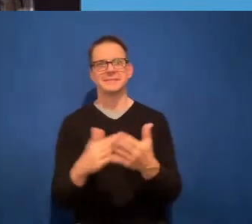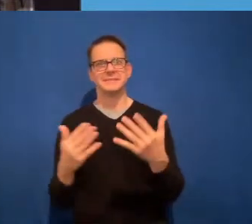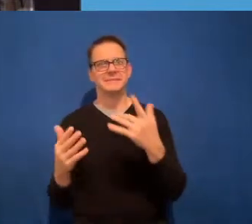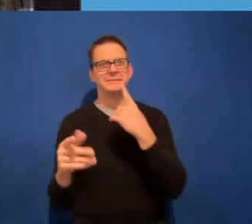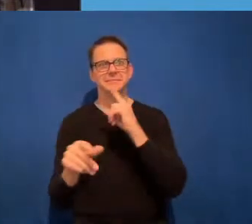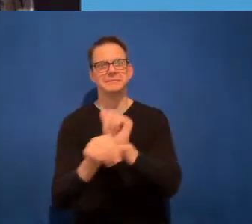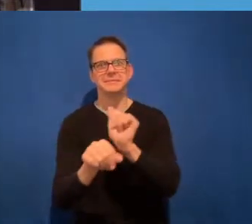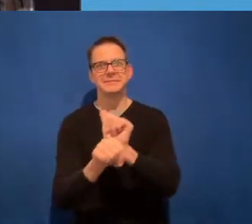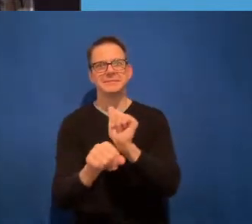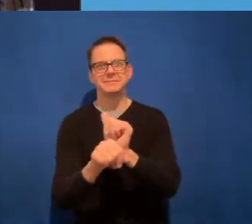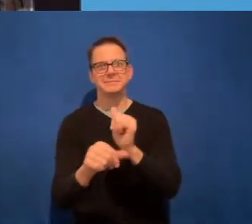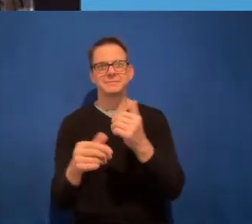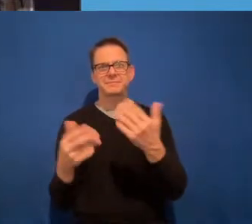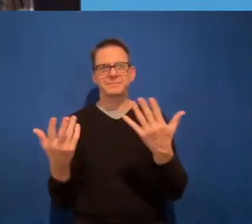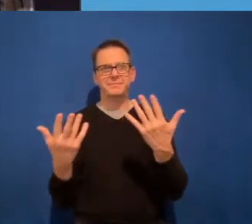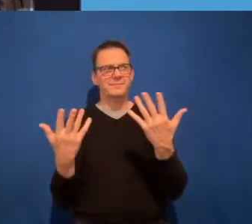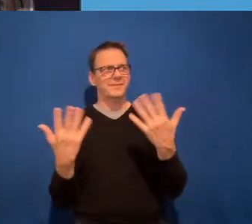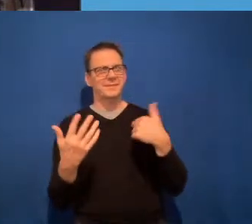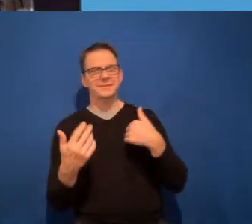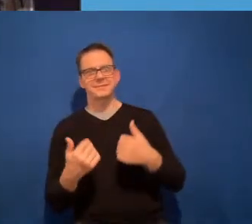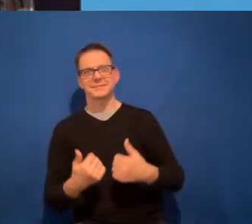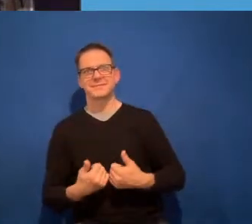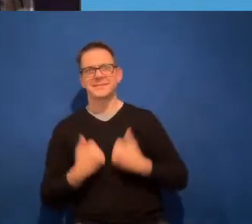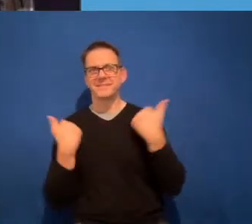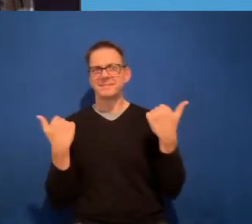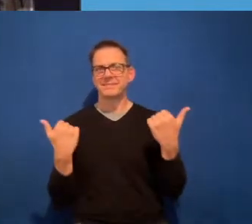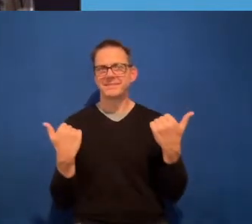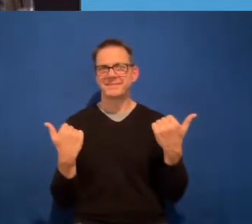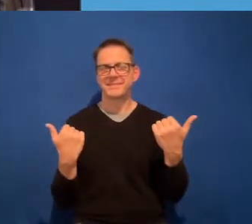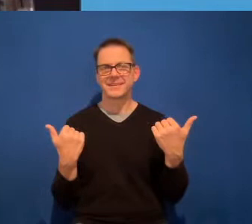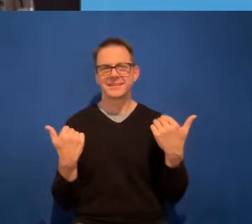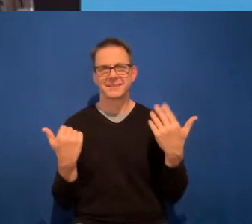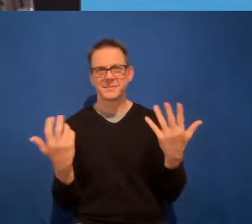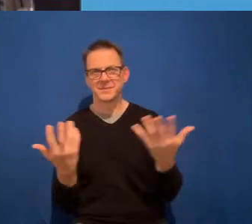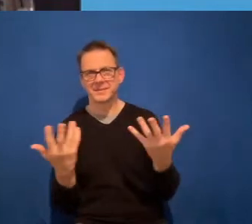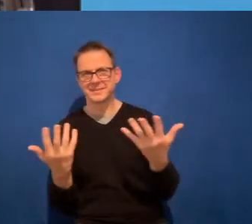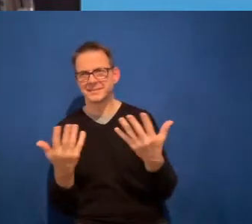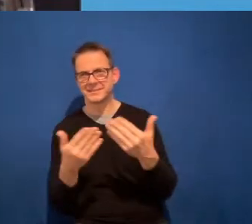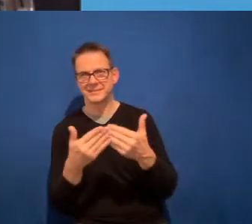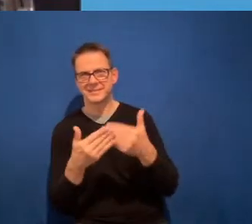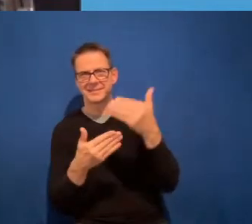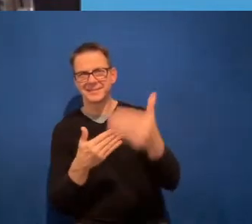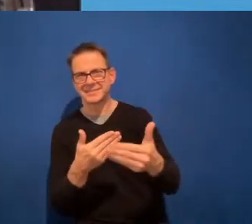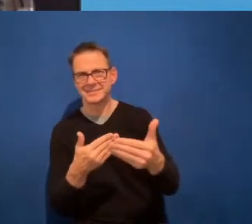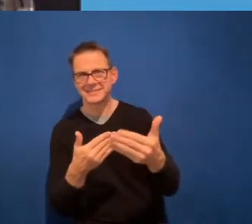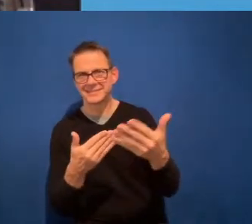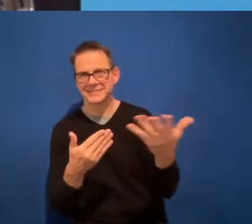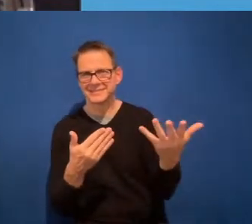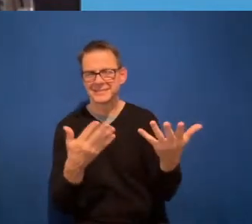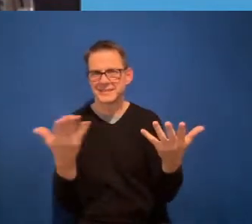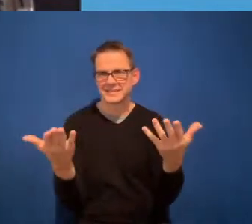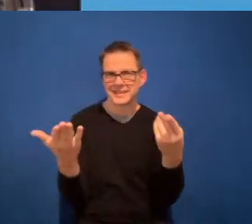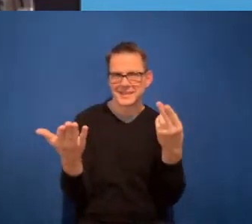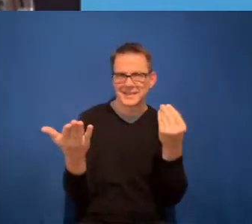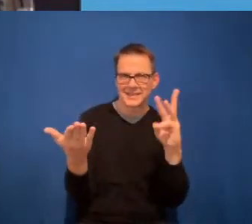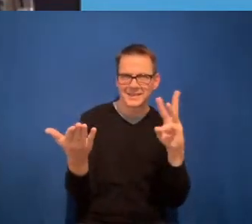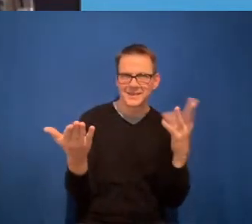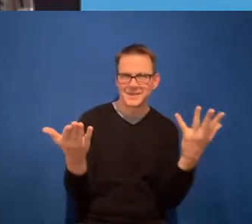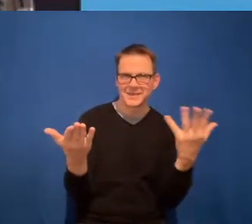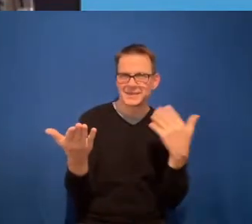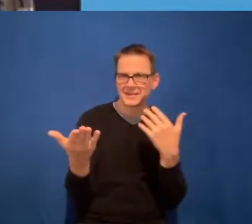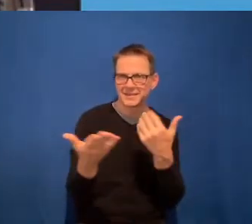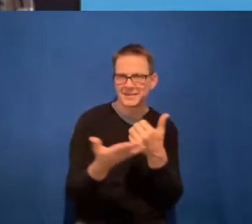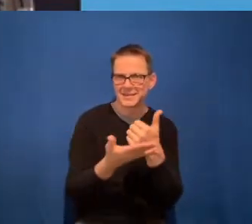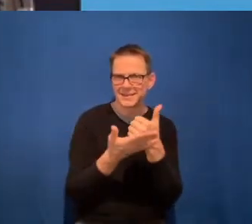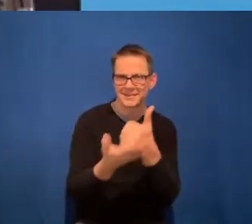with and living in. What's the next? How do we as Albertans help get out of